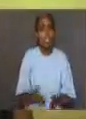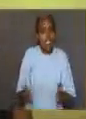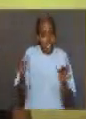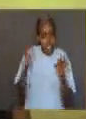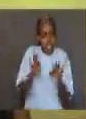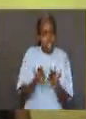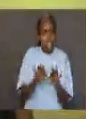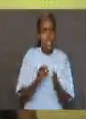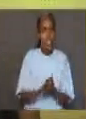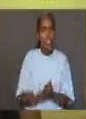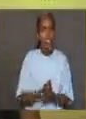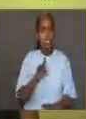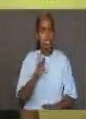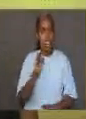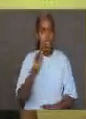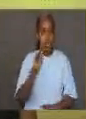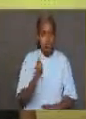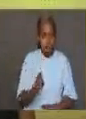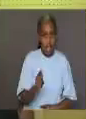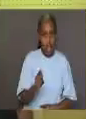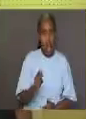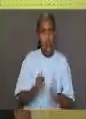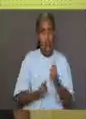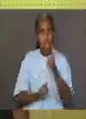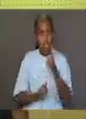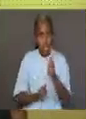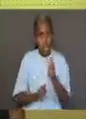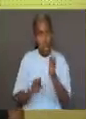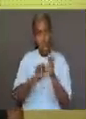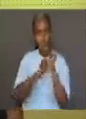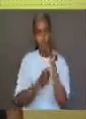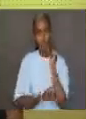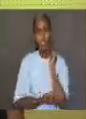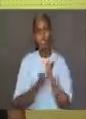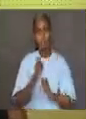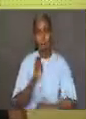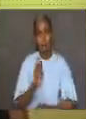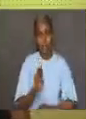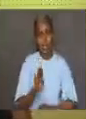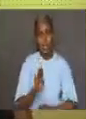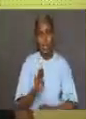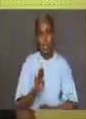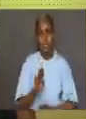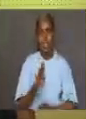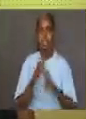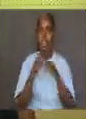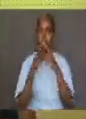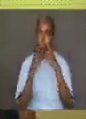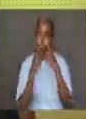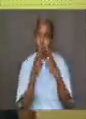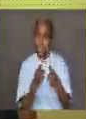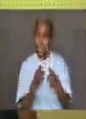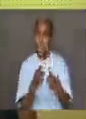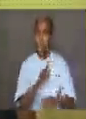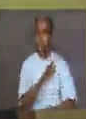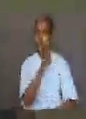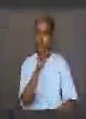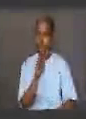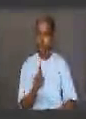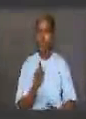Essentially, the logarithm of a to base b is the answer to the